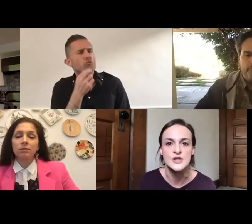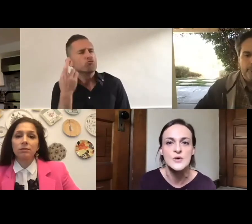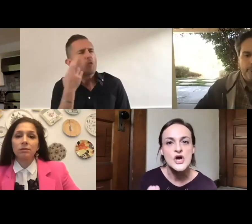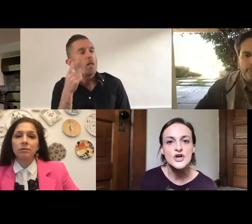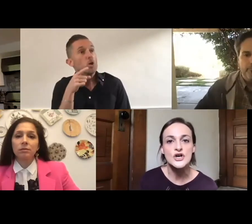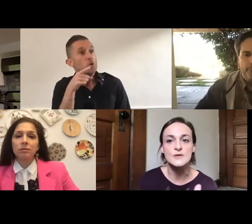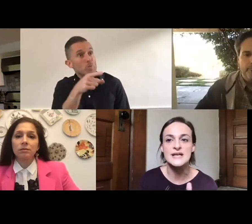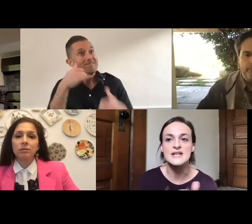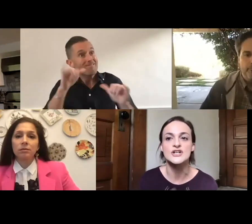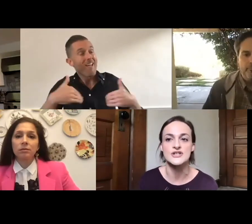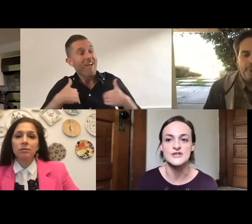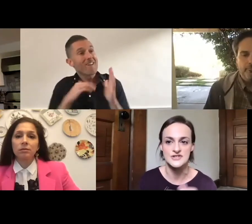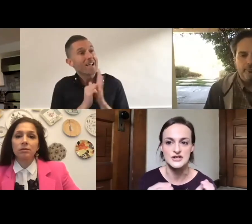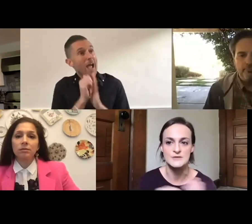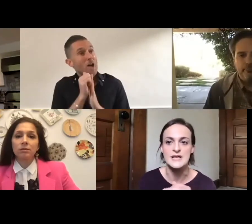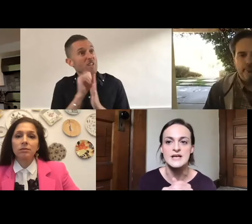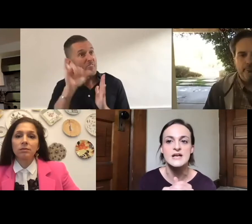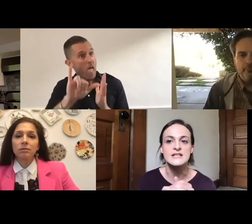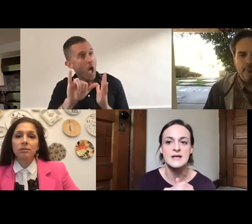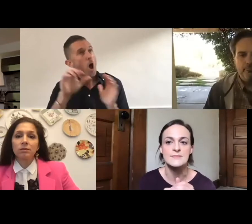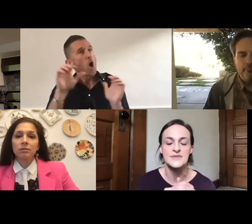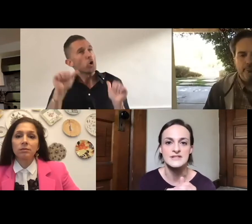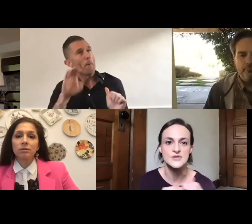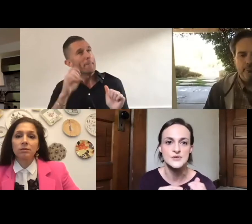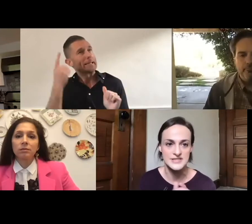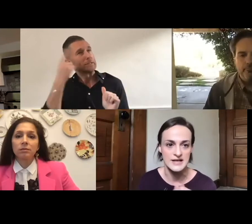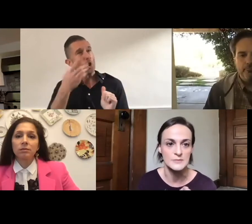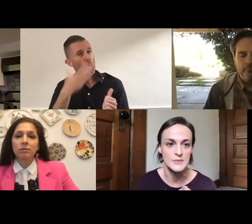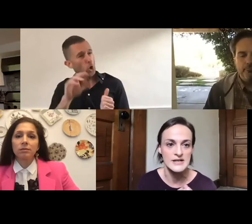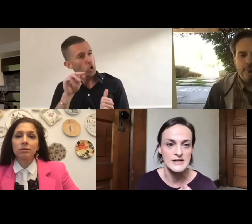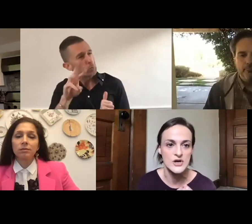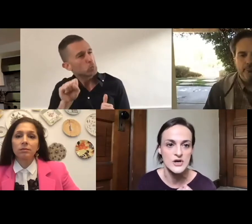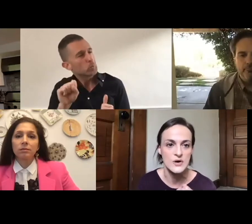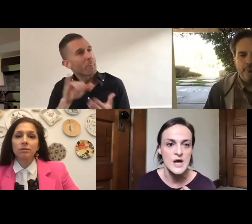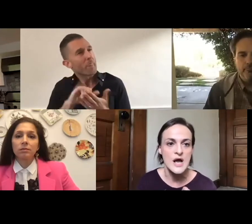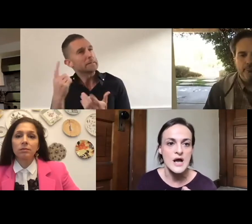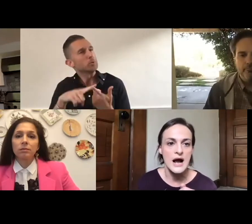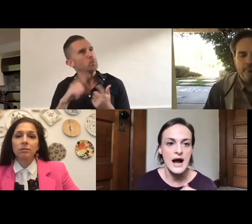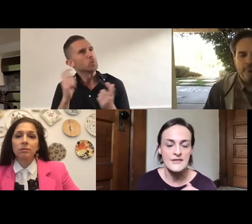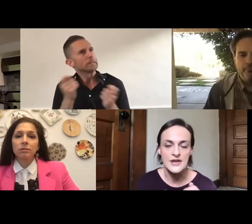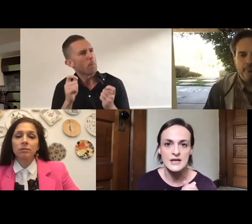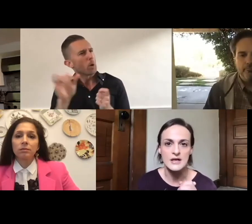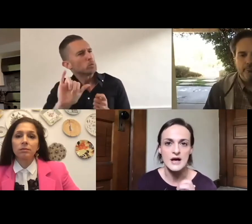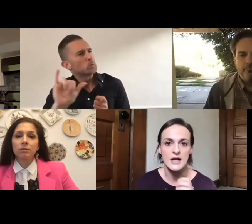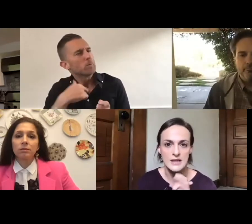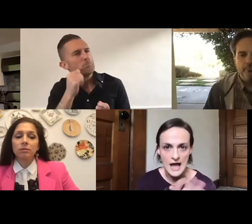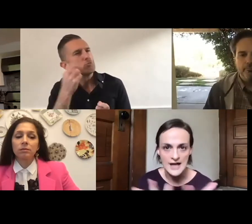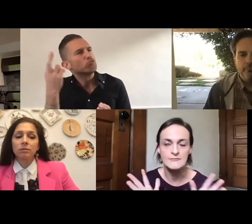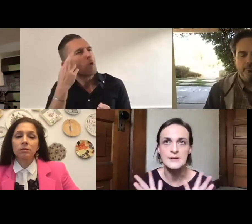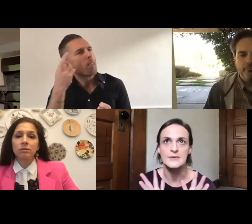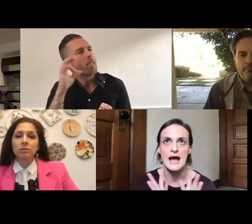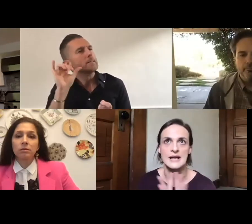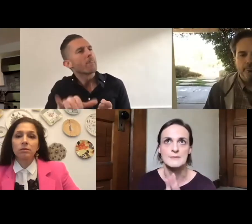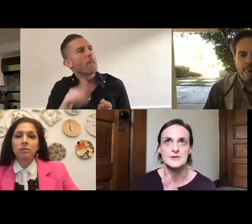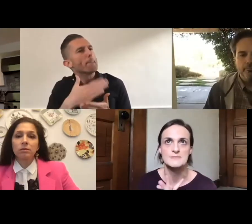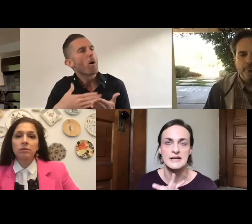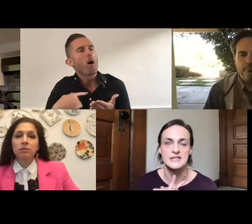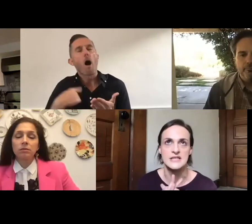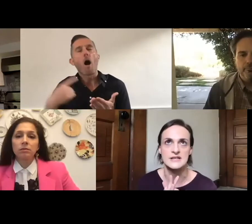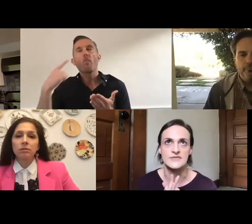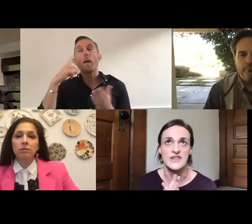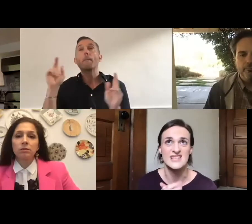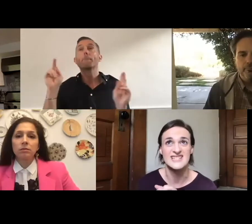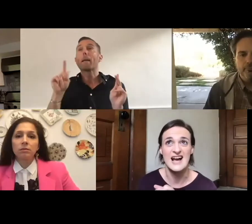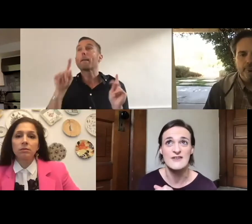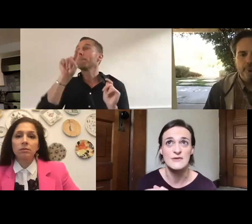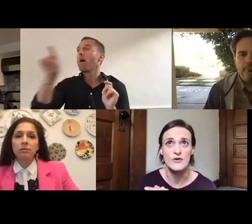you could be good news, could be something to celebrate. So I think a lot of people had a perspective that